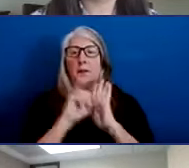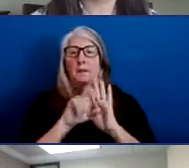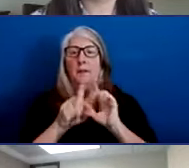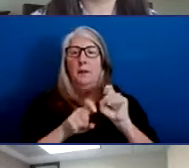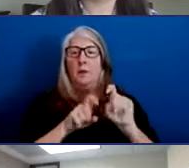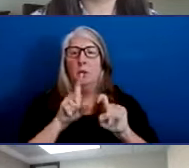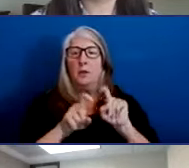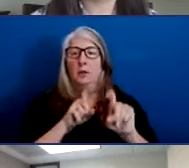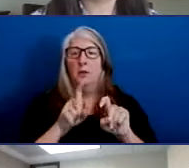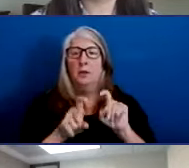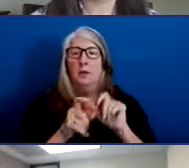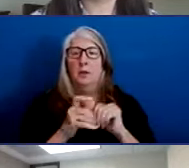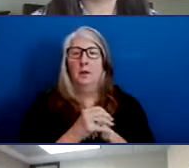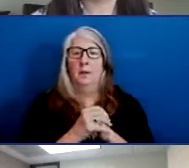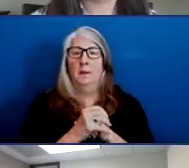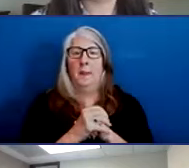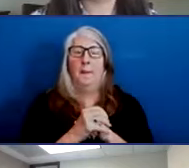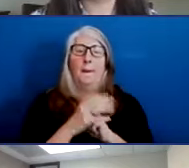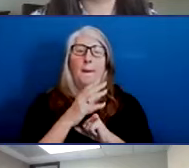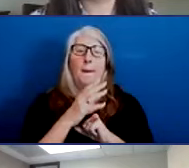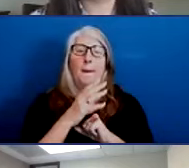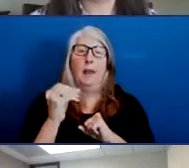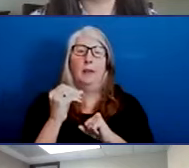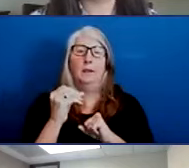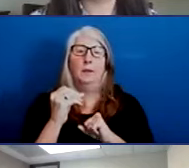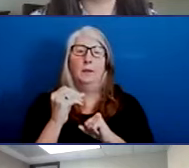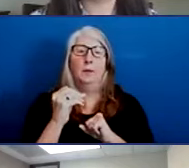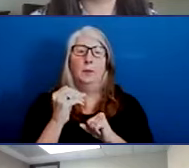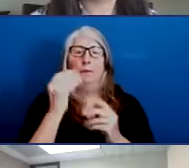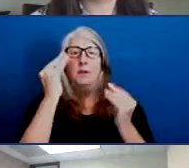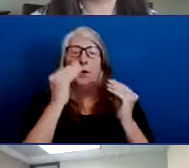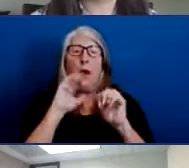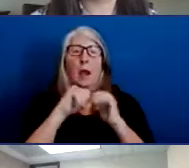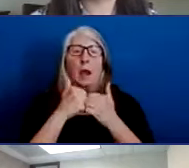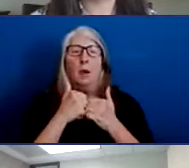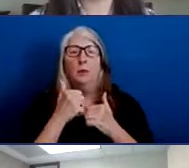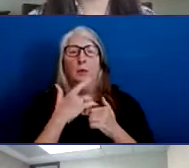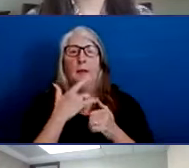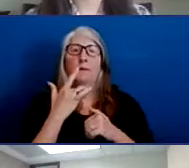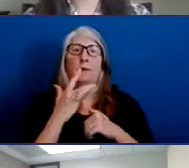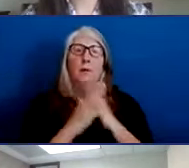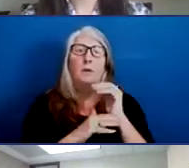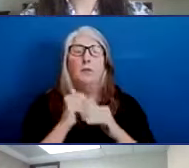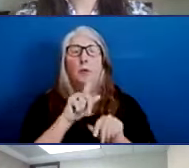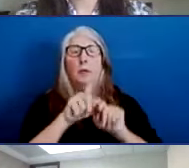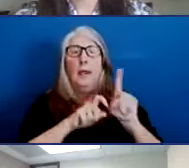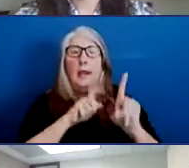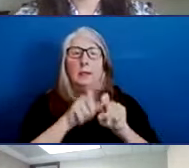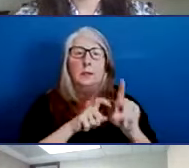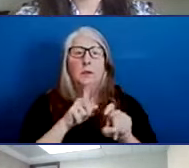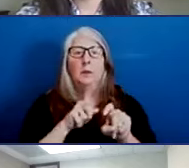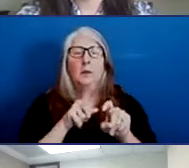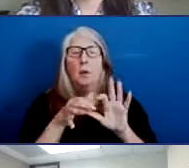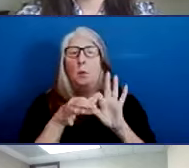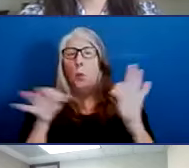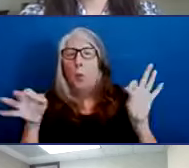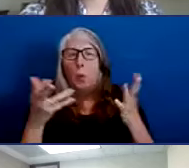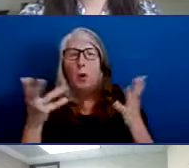weren't comfortable asking, and consider how to ask that, whether it's like verbal and who asked the question.